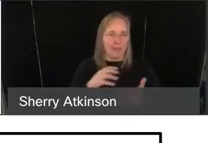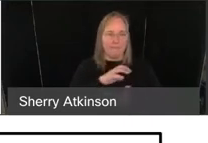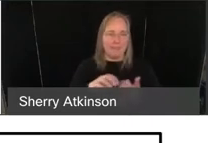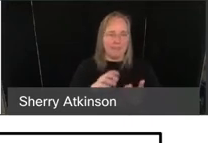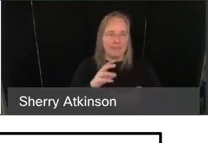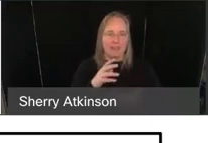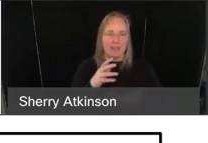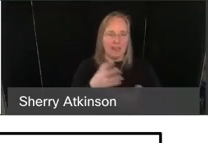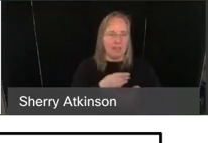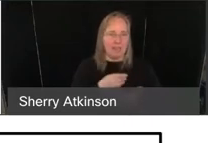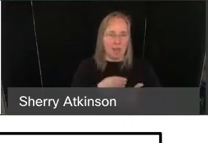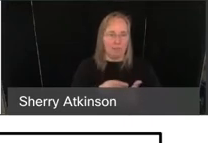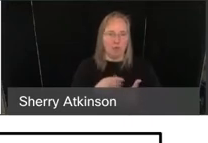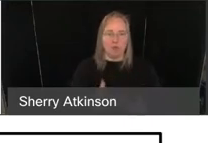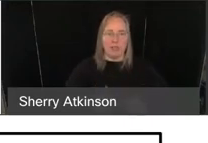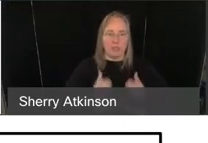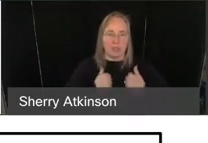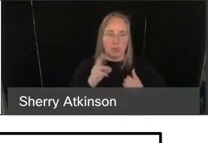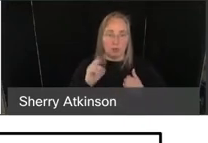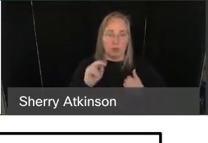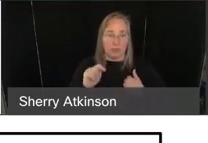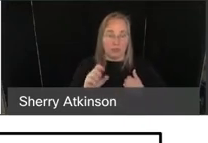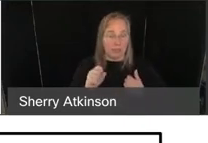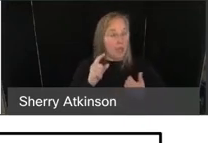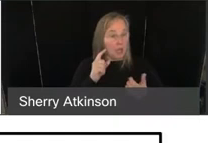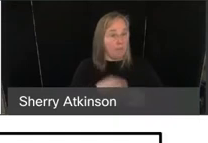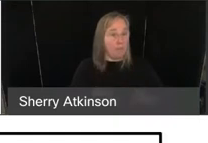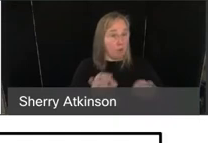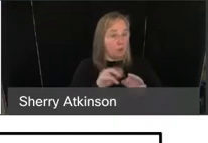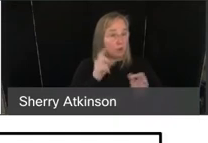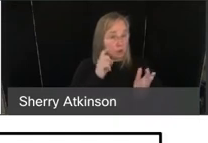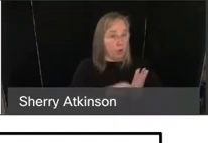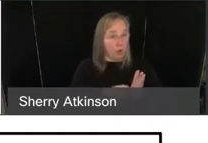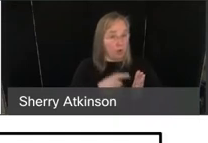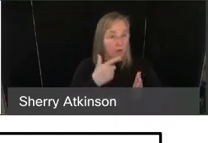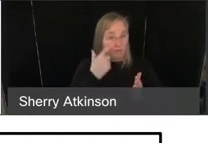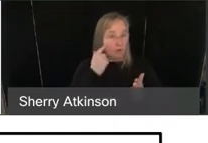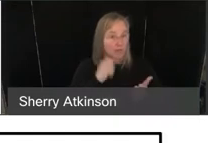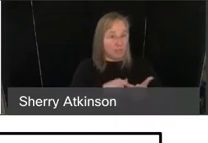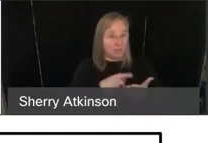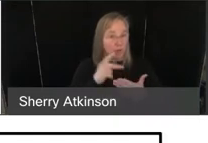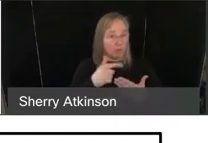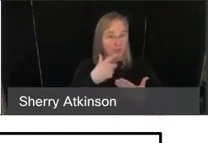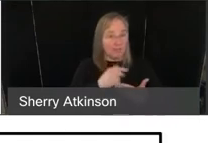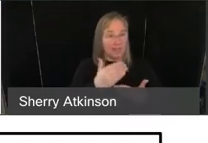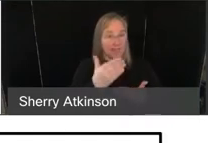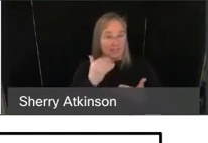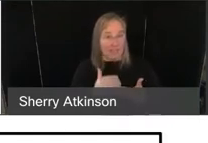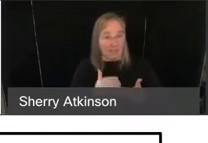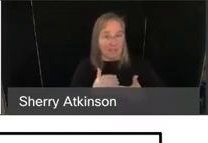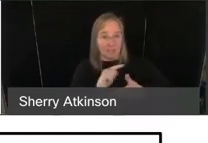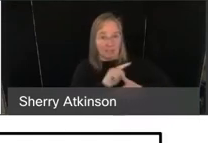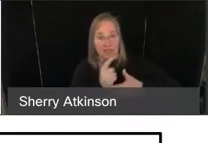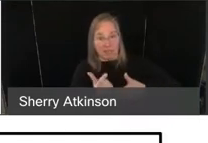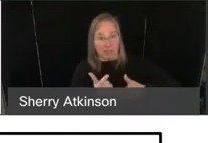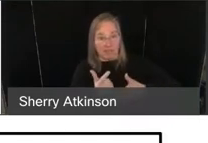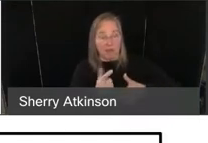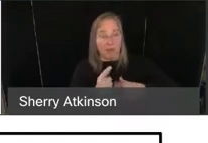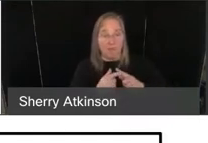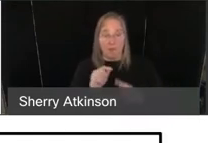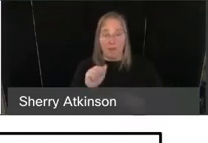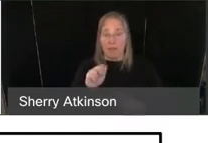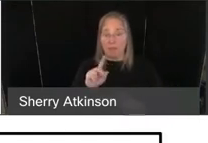It's important to note for this project, since it is next in the queue from the administration standpoint,